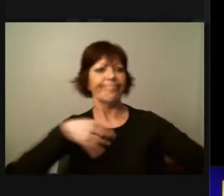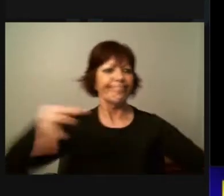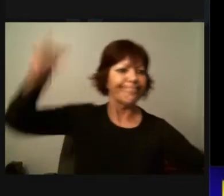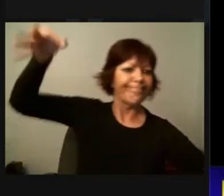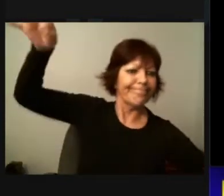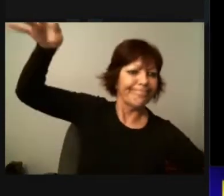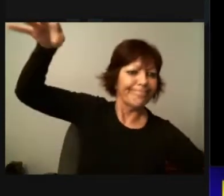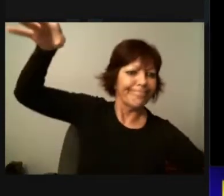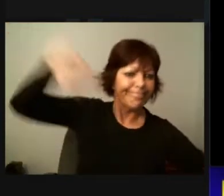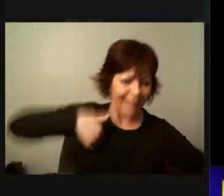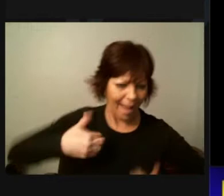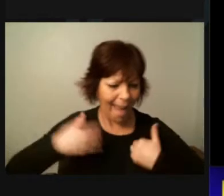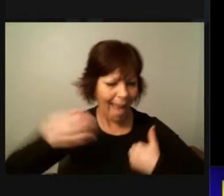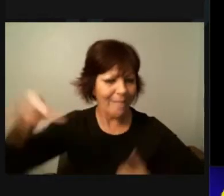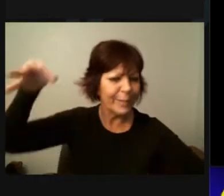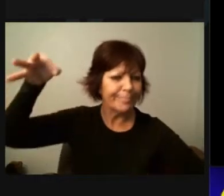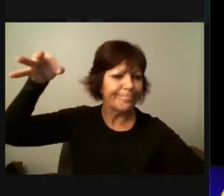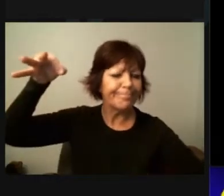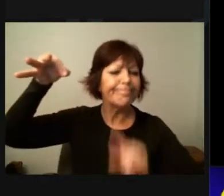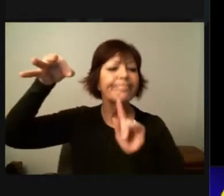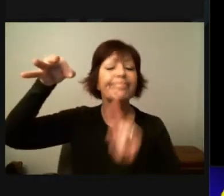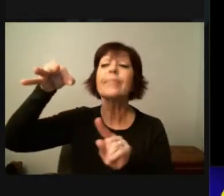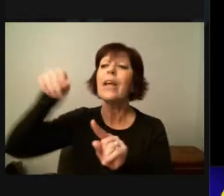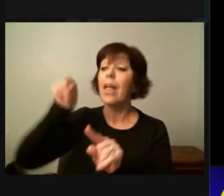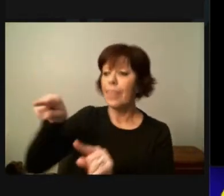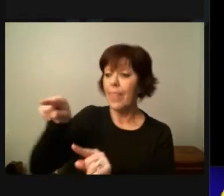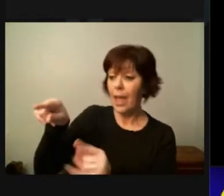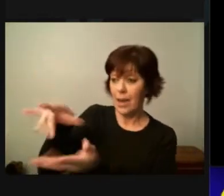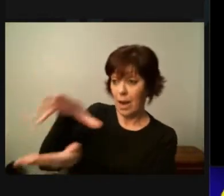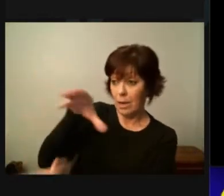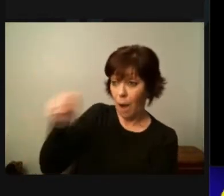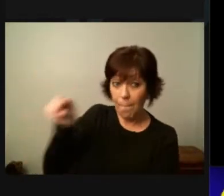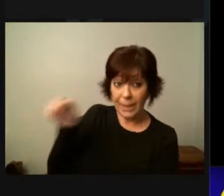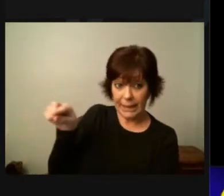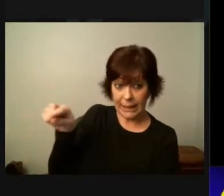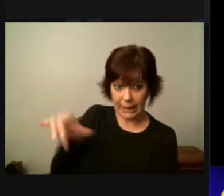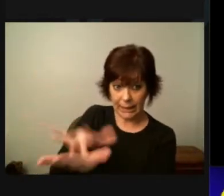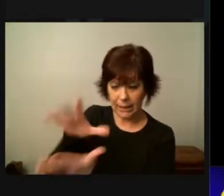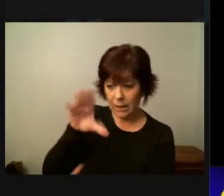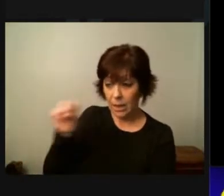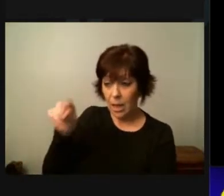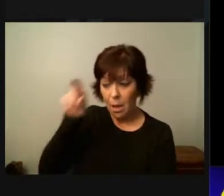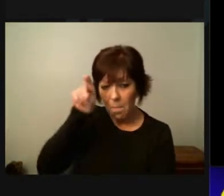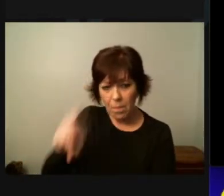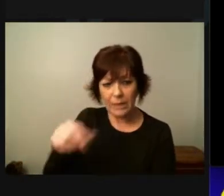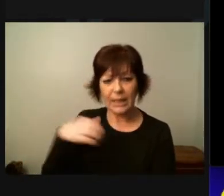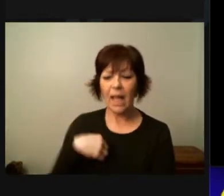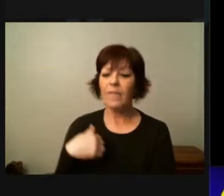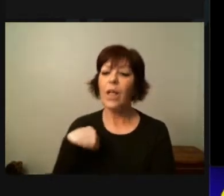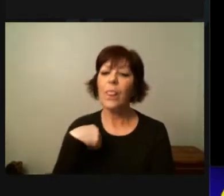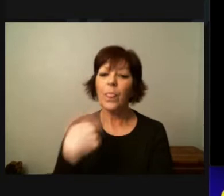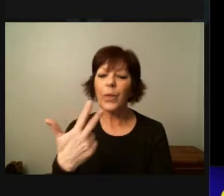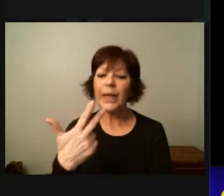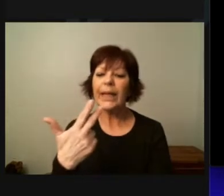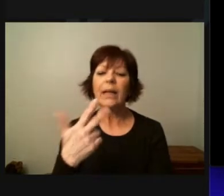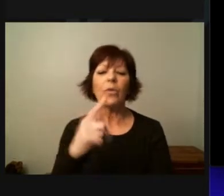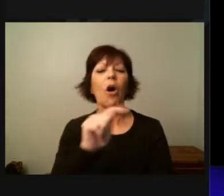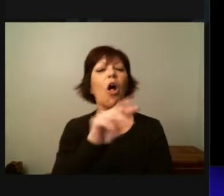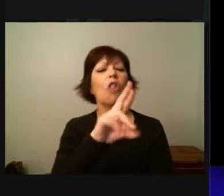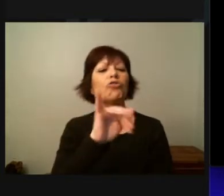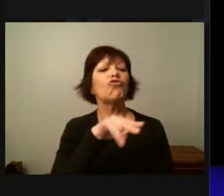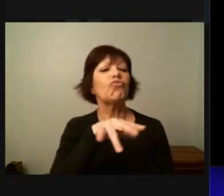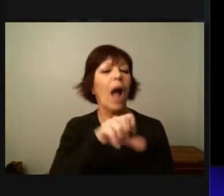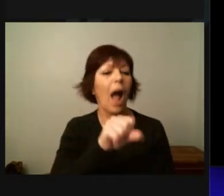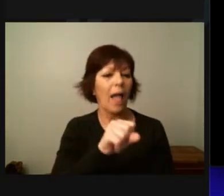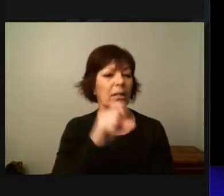I think I have it. So the drug company must then hold 3 trials, clinical trials,